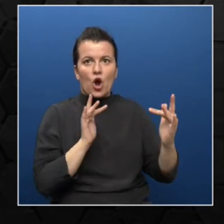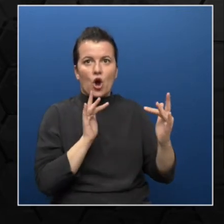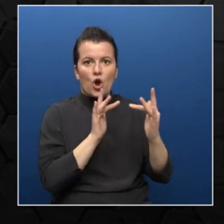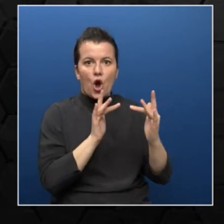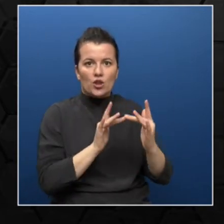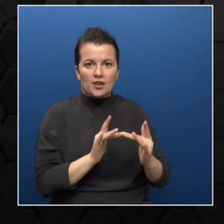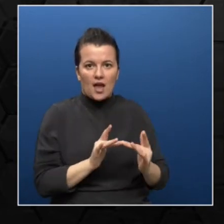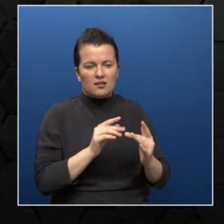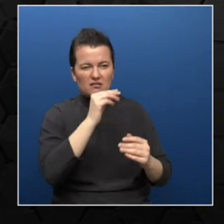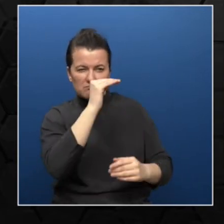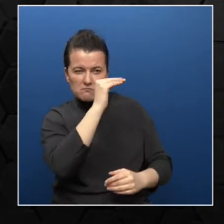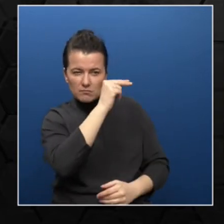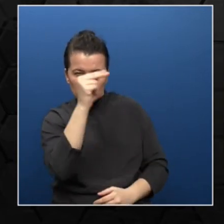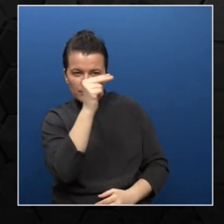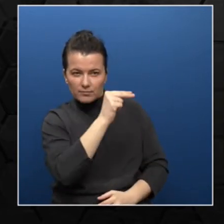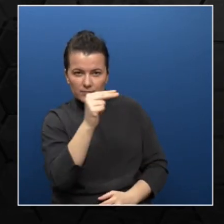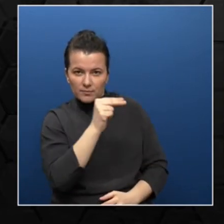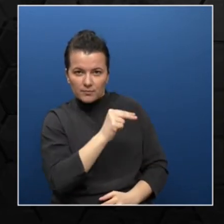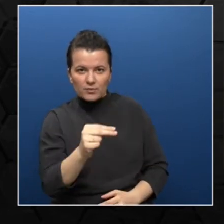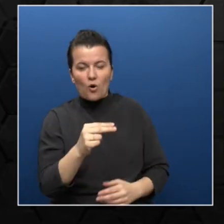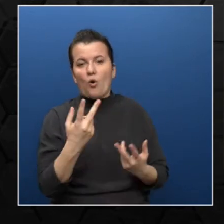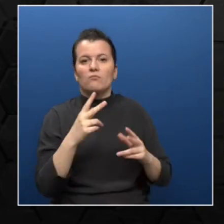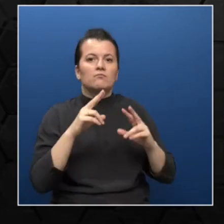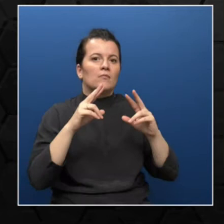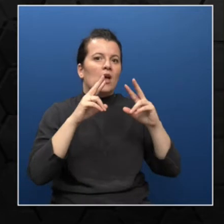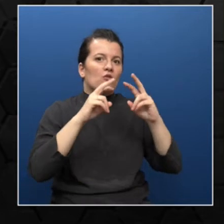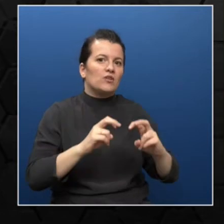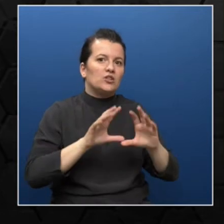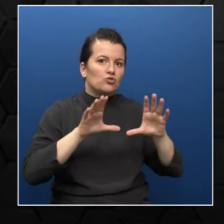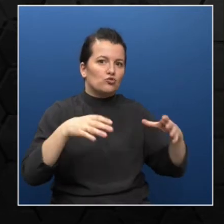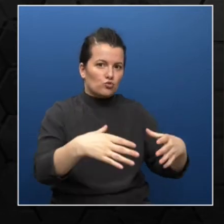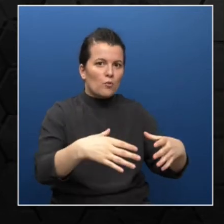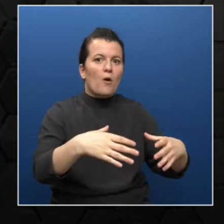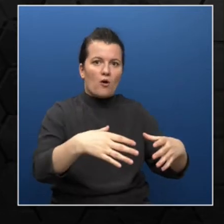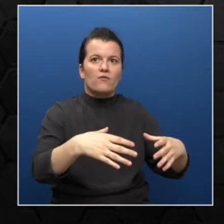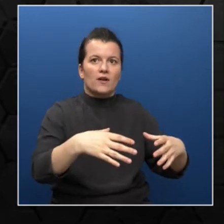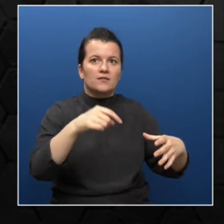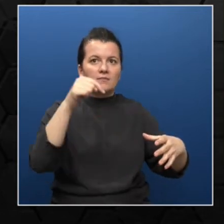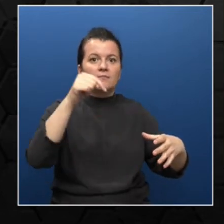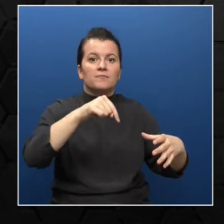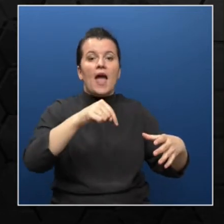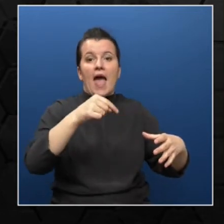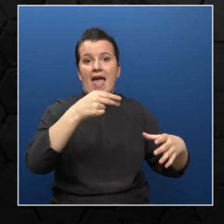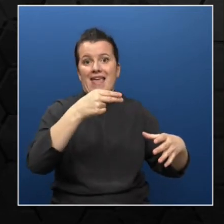from a research group will have the email addresses of the contributors.